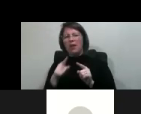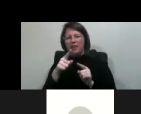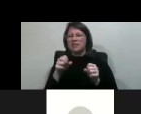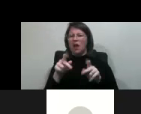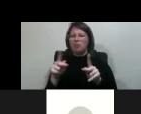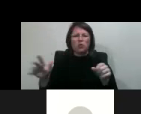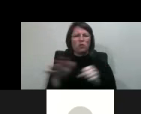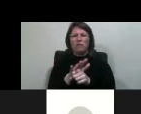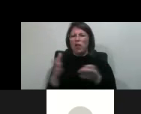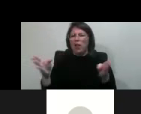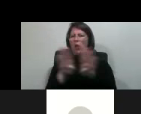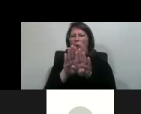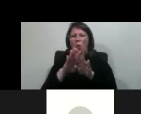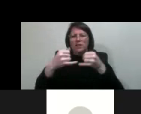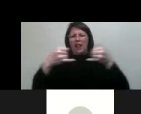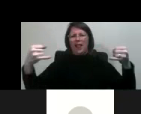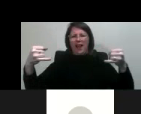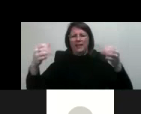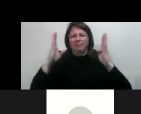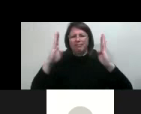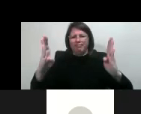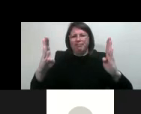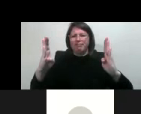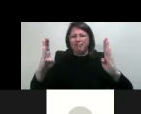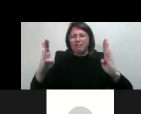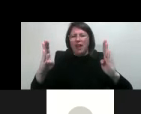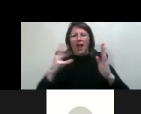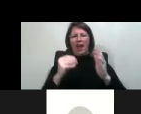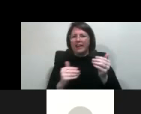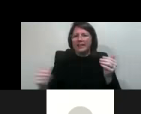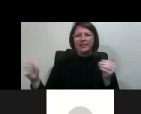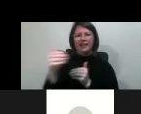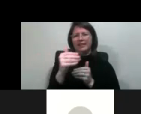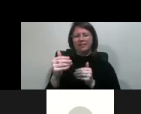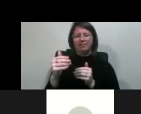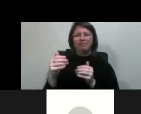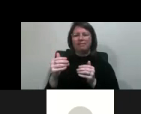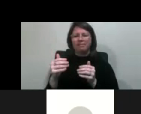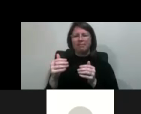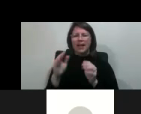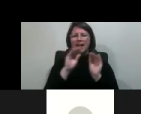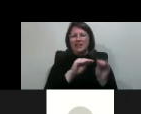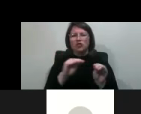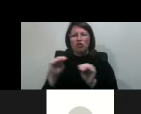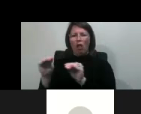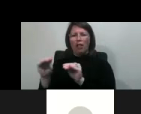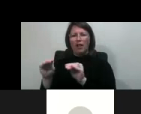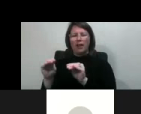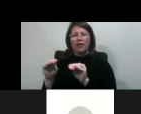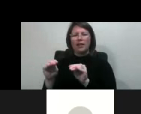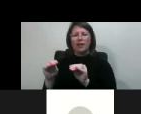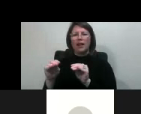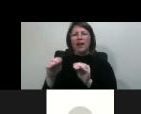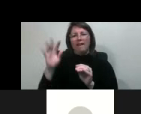down the line and get a huge head start on installing a federally mandated